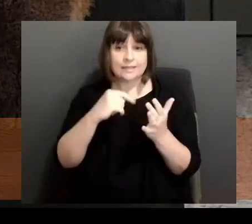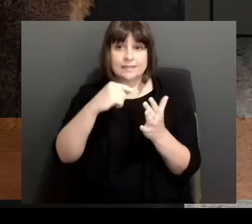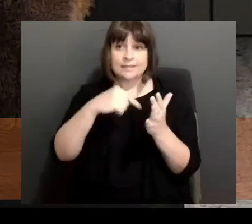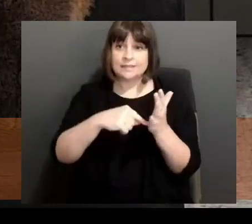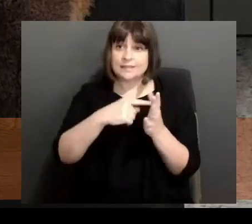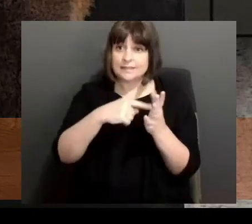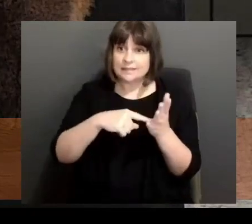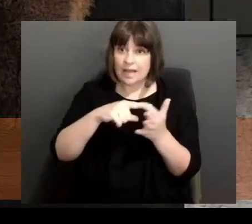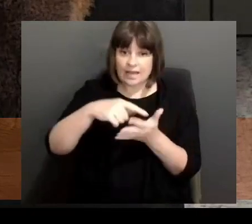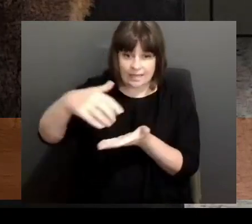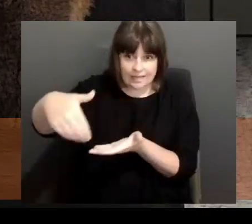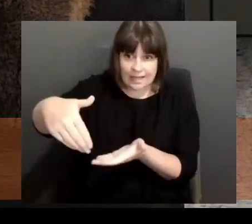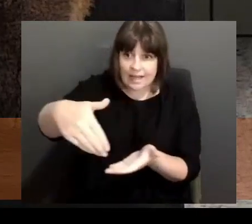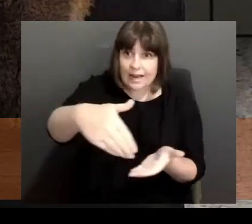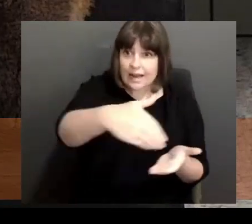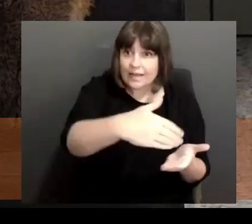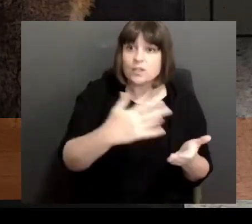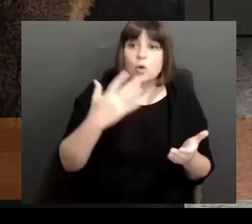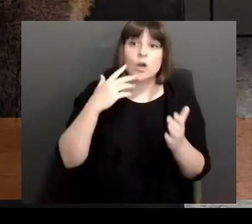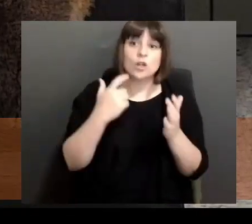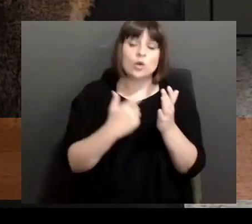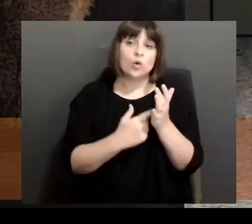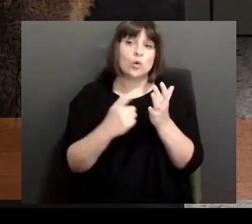was introduced in 2020.